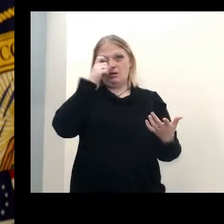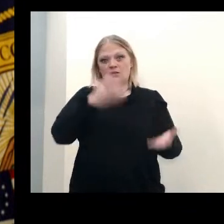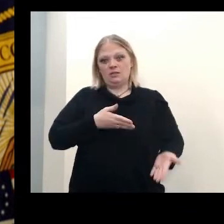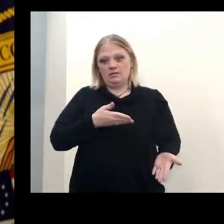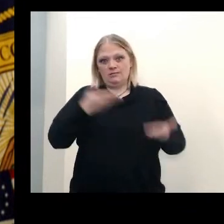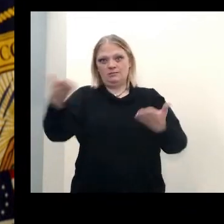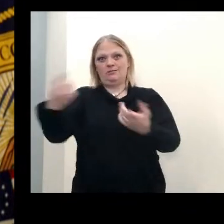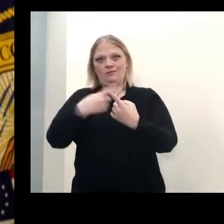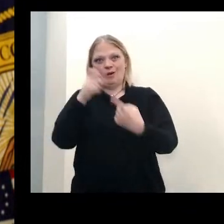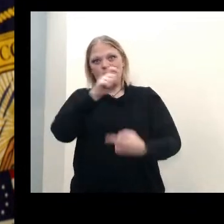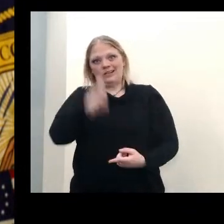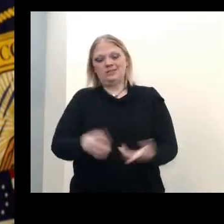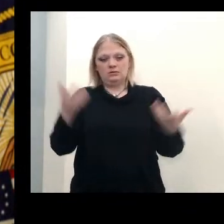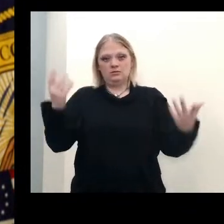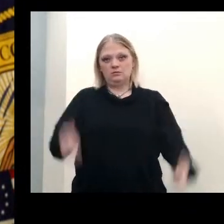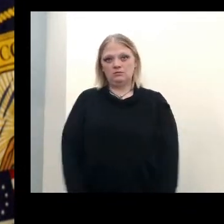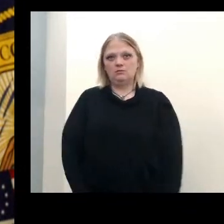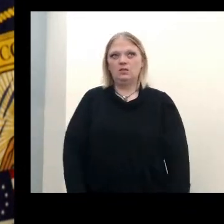Texas.